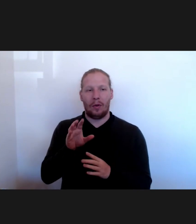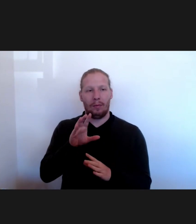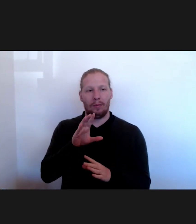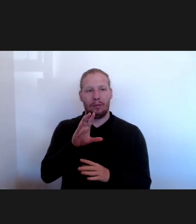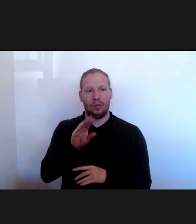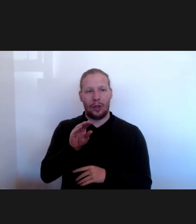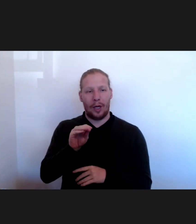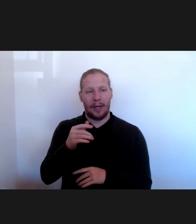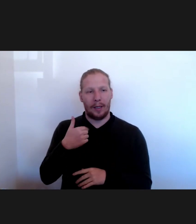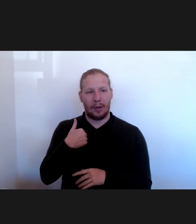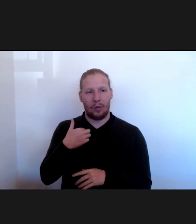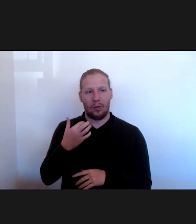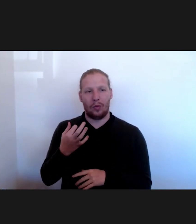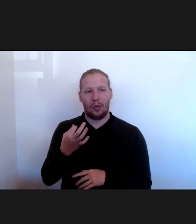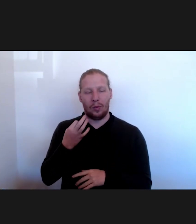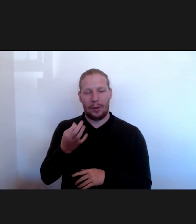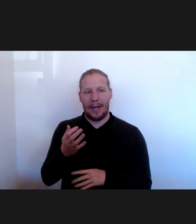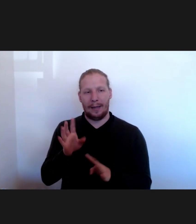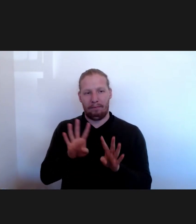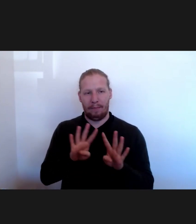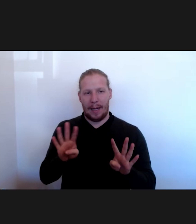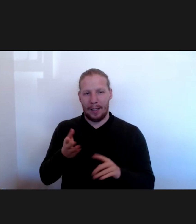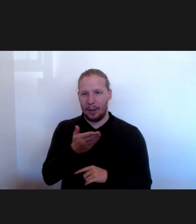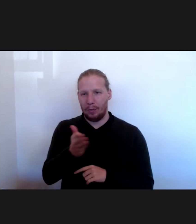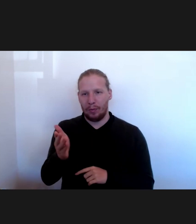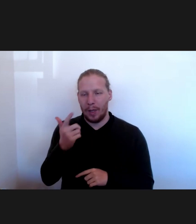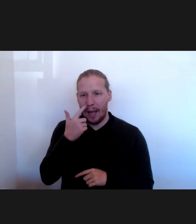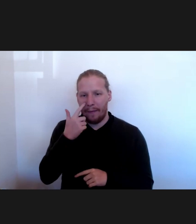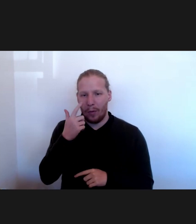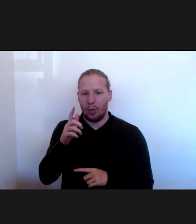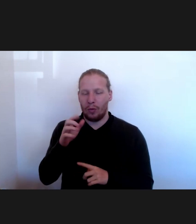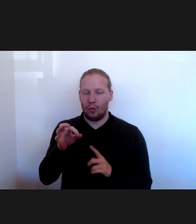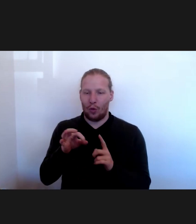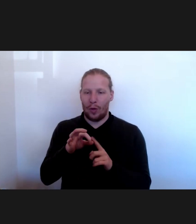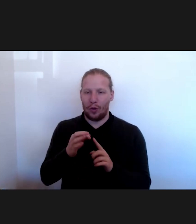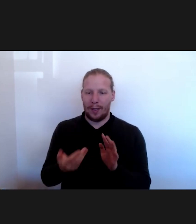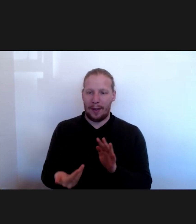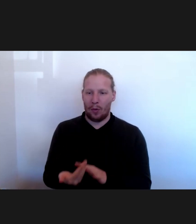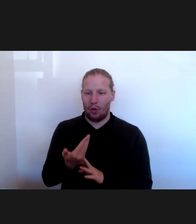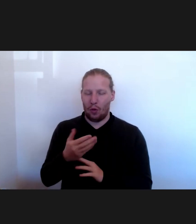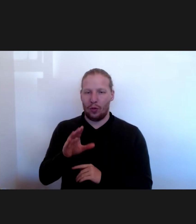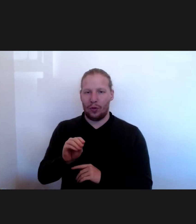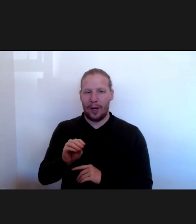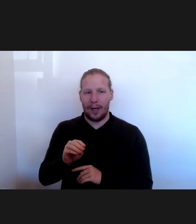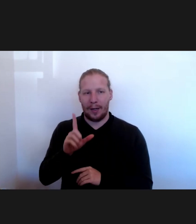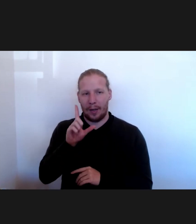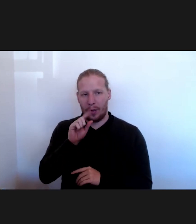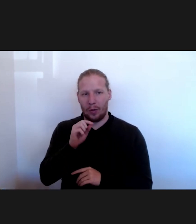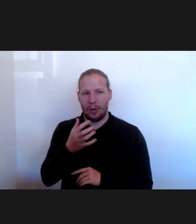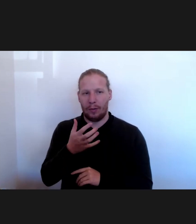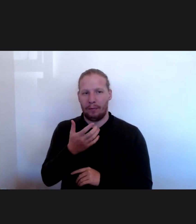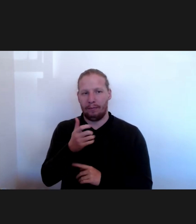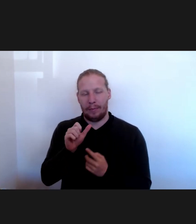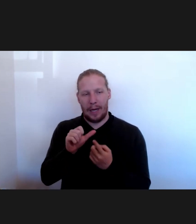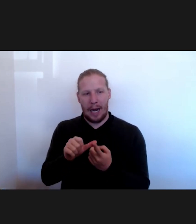the panelists to have a look at those questions. And then if you would like to choose and answer any of the questions, let me know. Otherwise, I'll